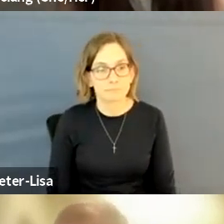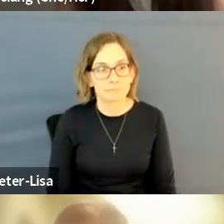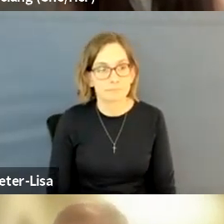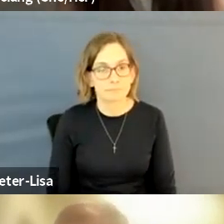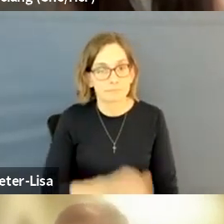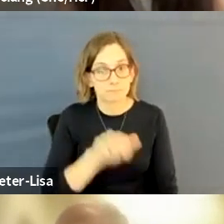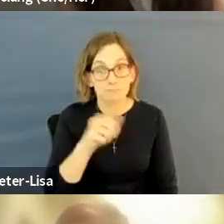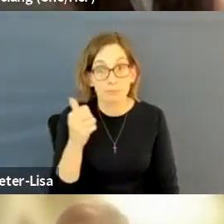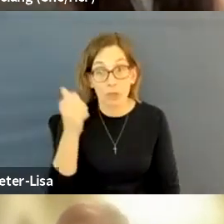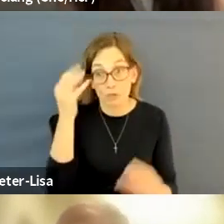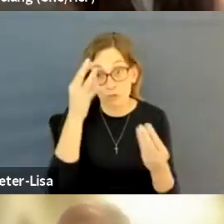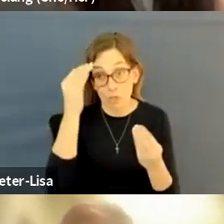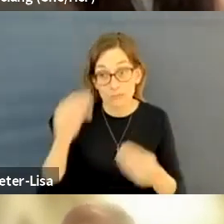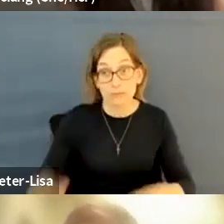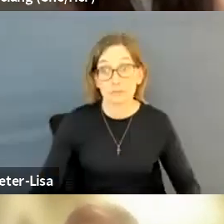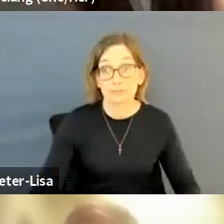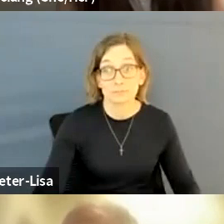Other thoughts?